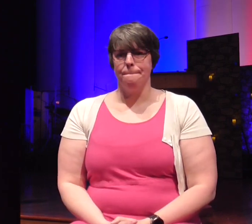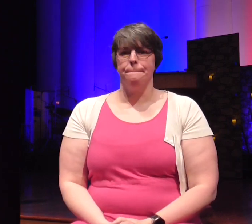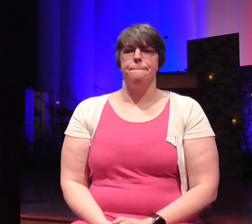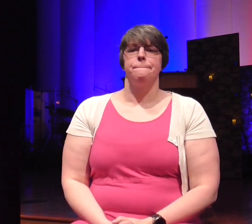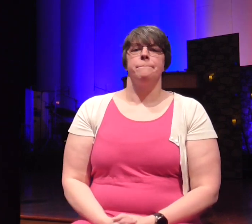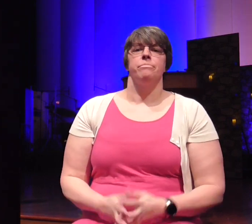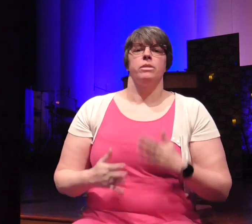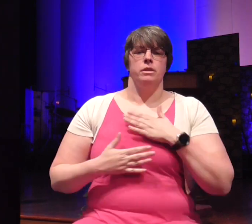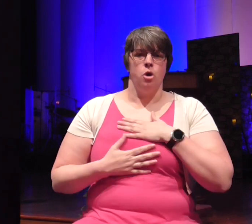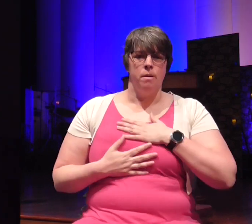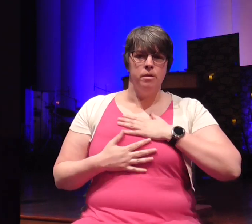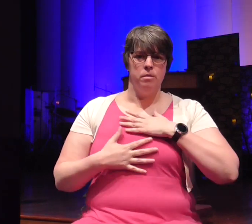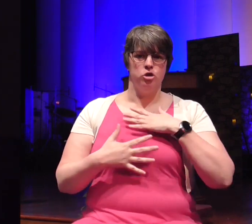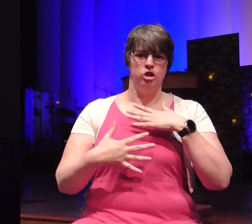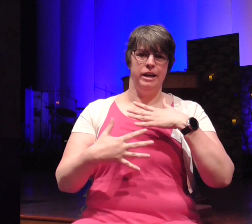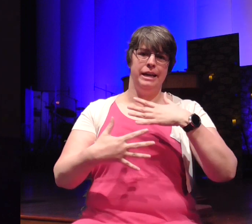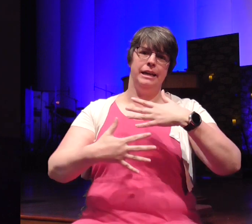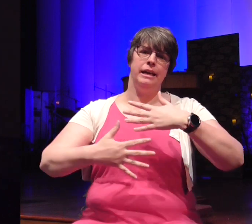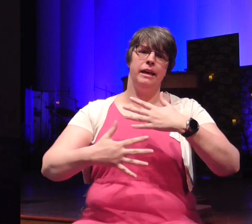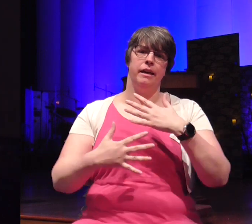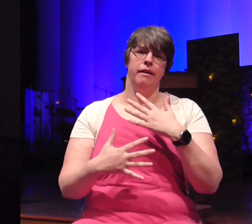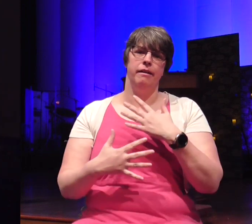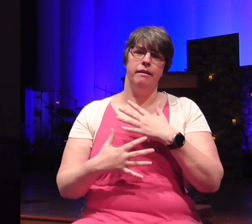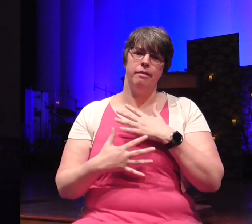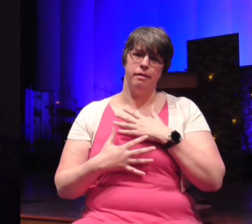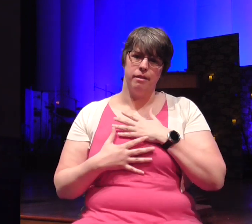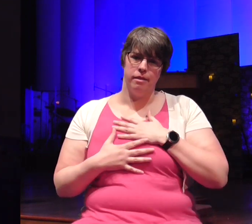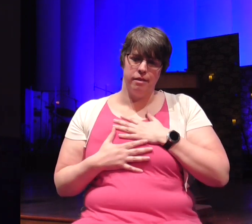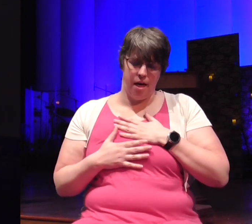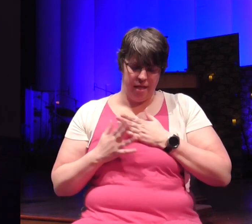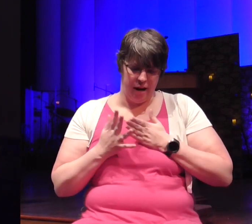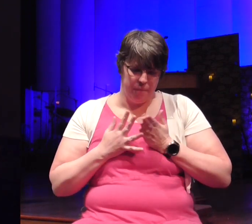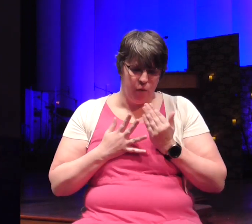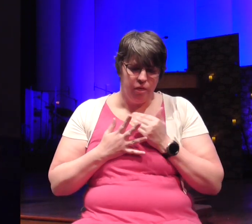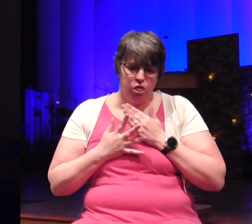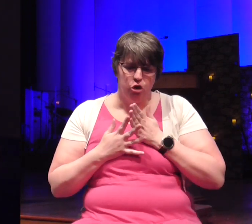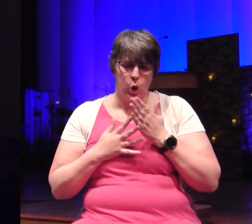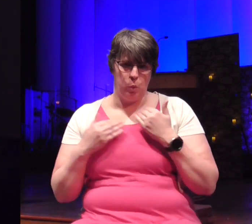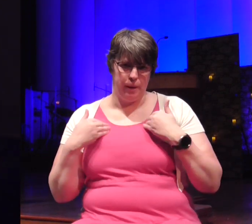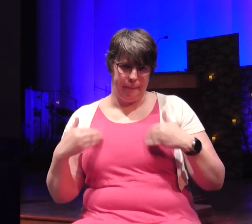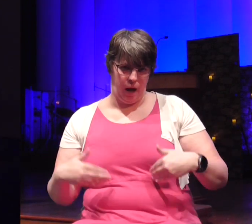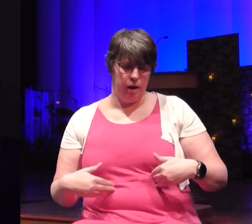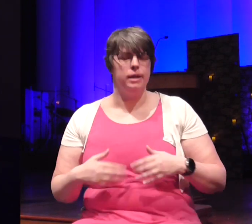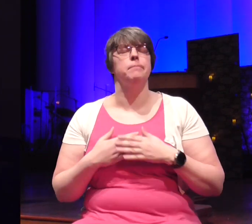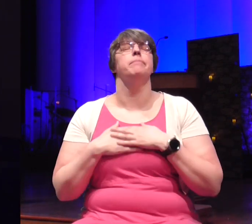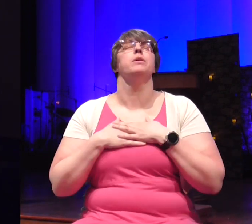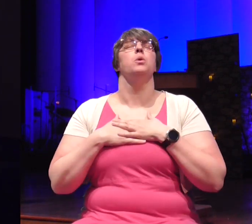Let a deep breath move through your entire being and